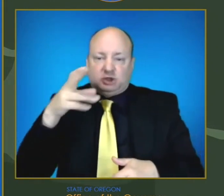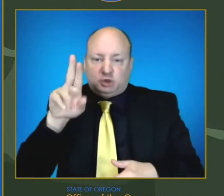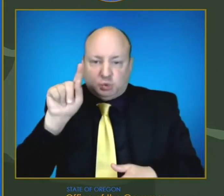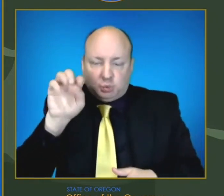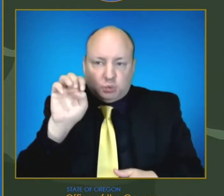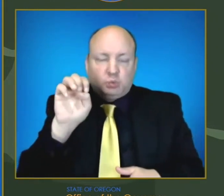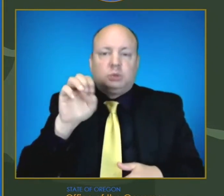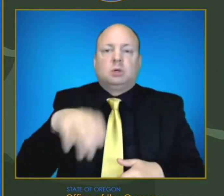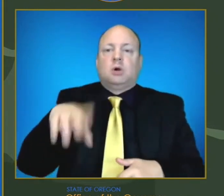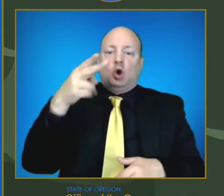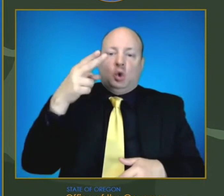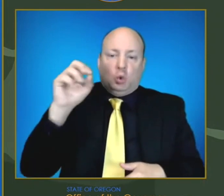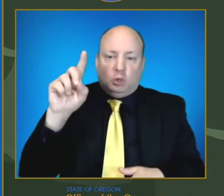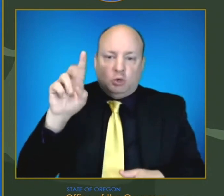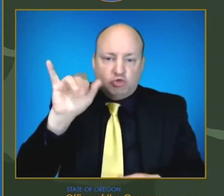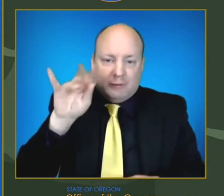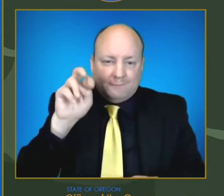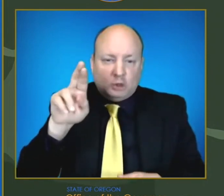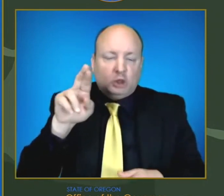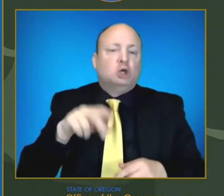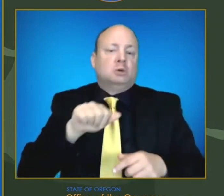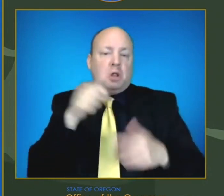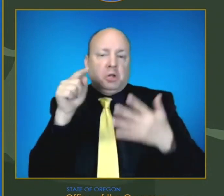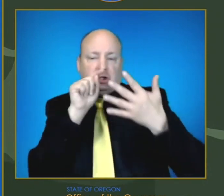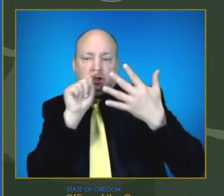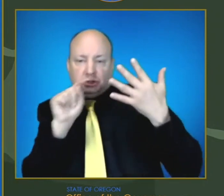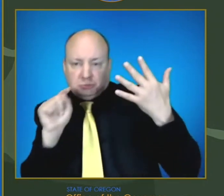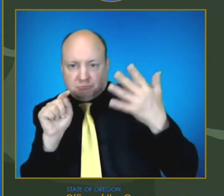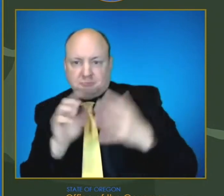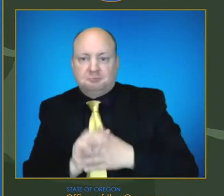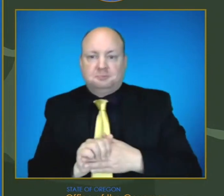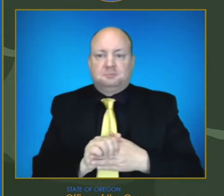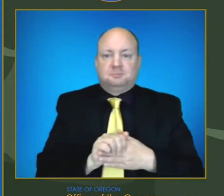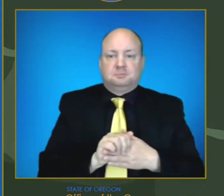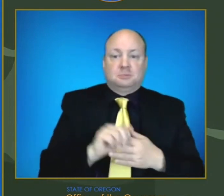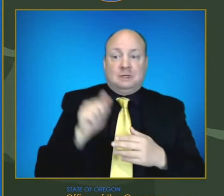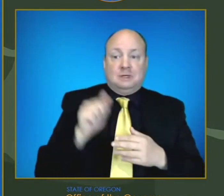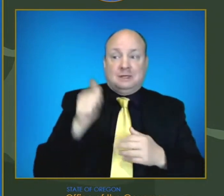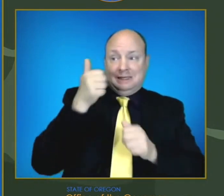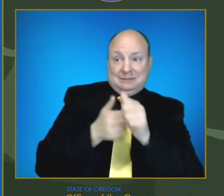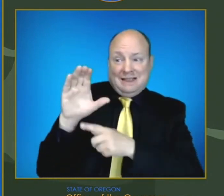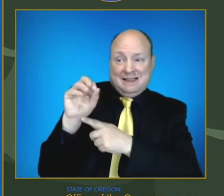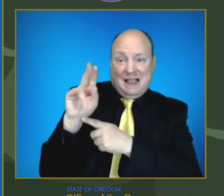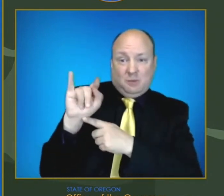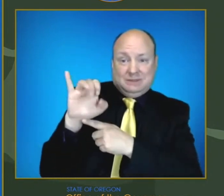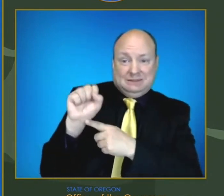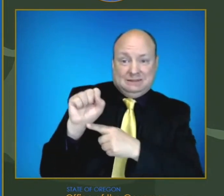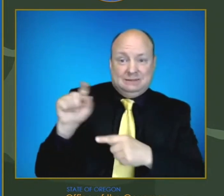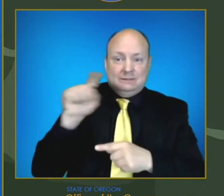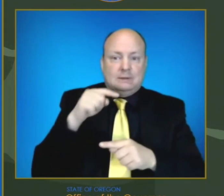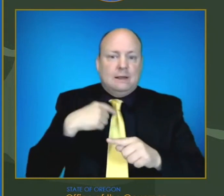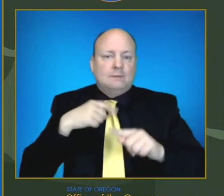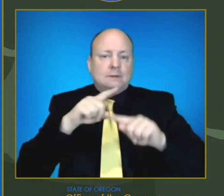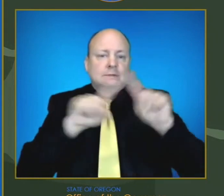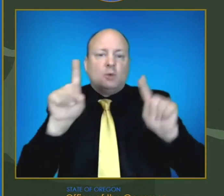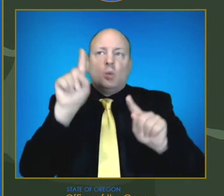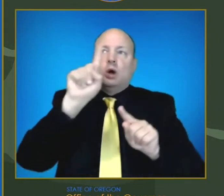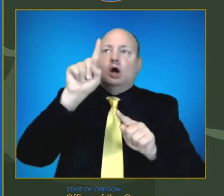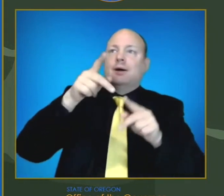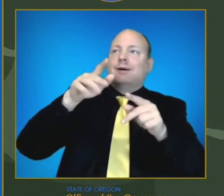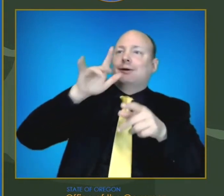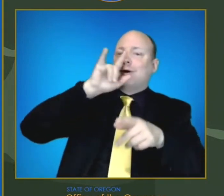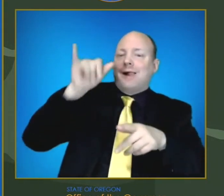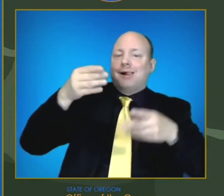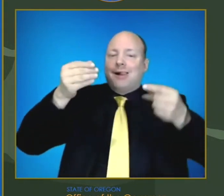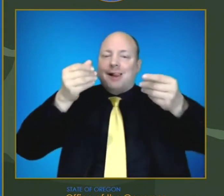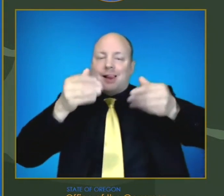said last week, the diverse range of population sizes, geographies, urban, suburban, rural, and coastal mix of these counties shows